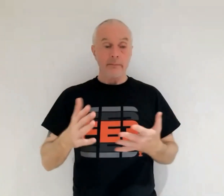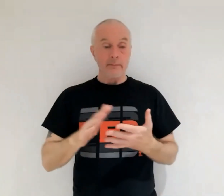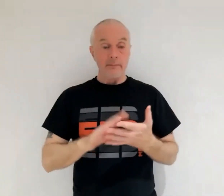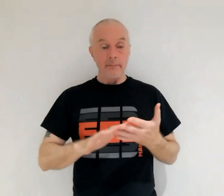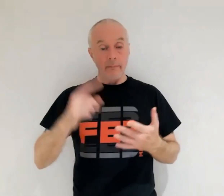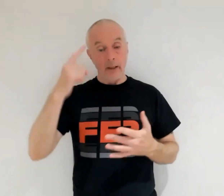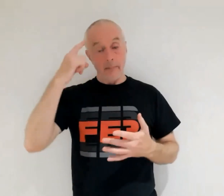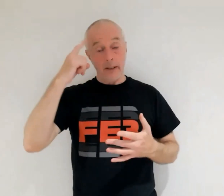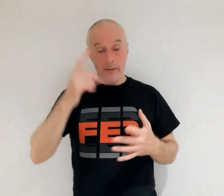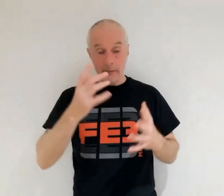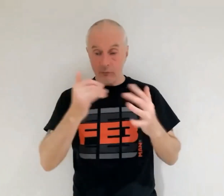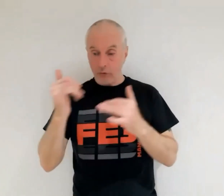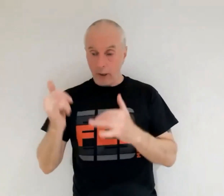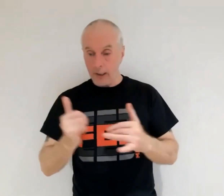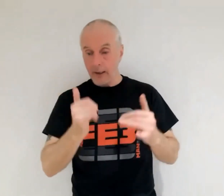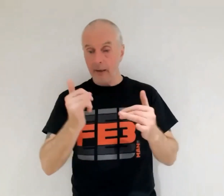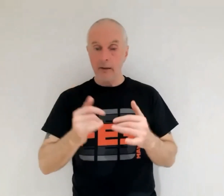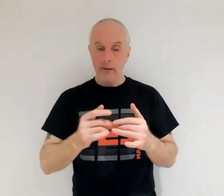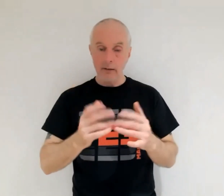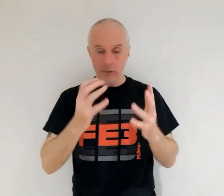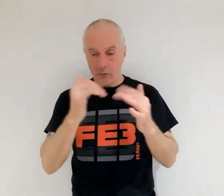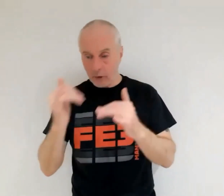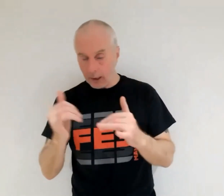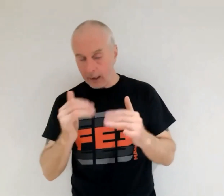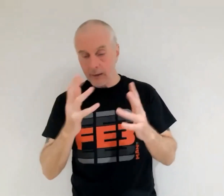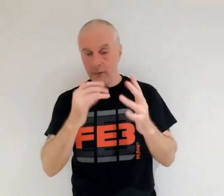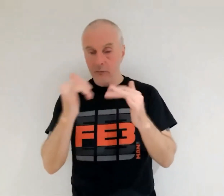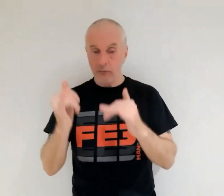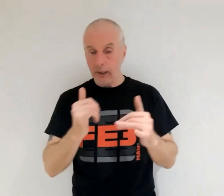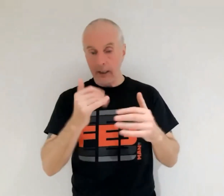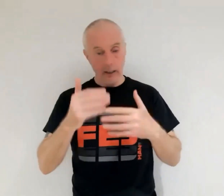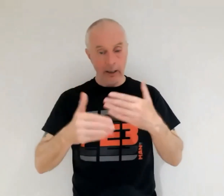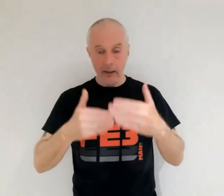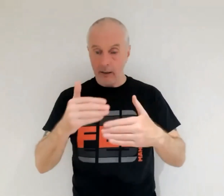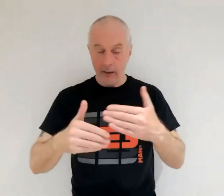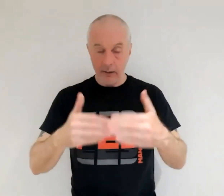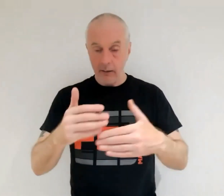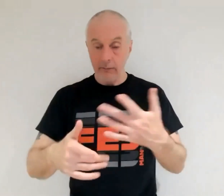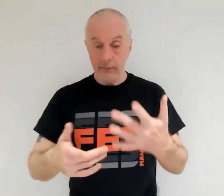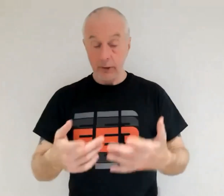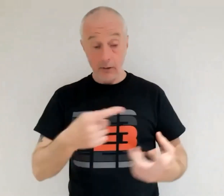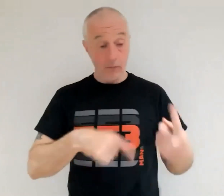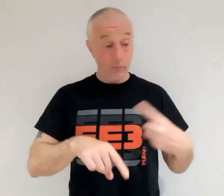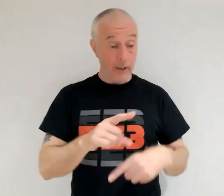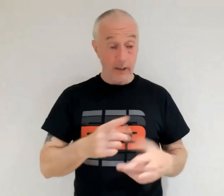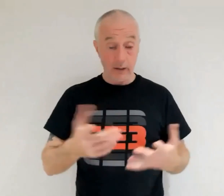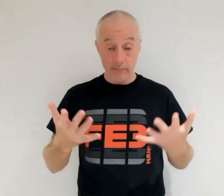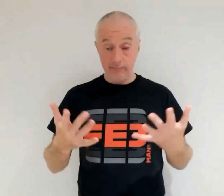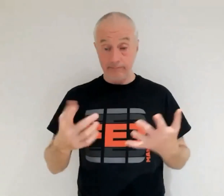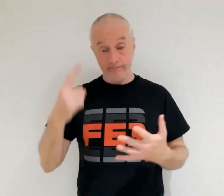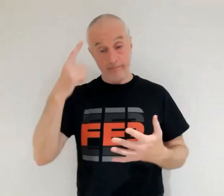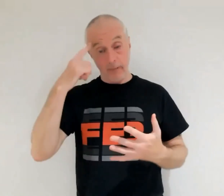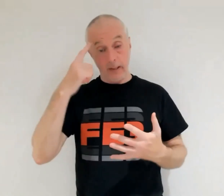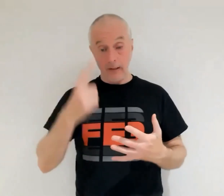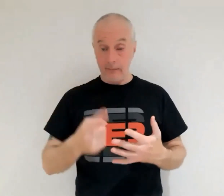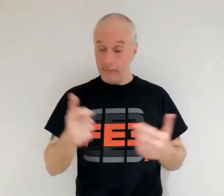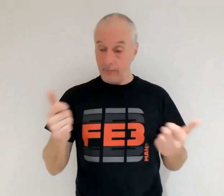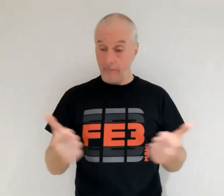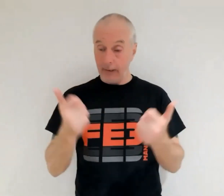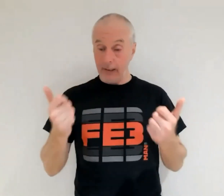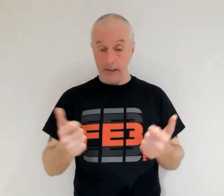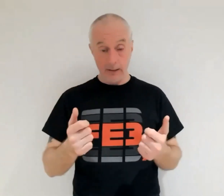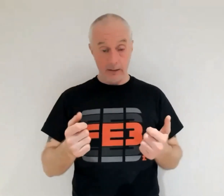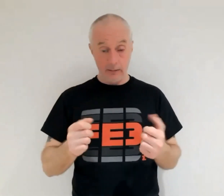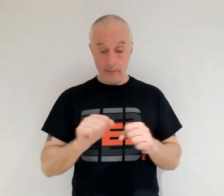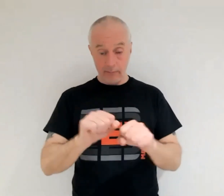in a trial scenario, you're basically in mass rollout. So we've done what you can sensibly do with trial, and